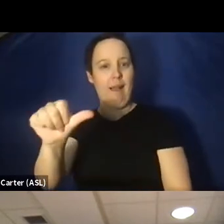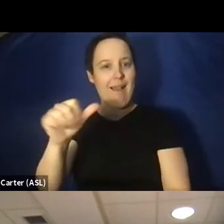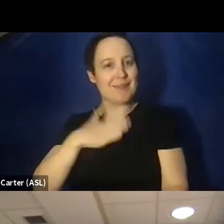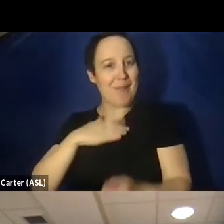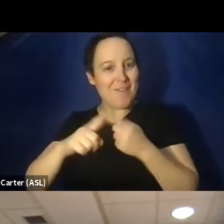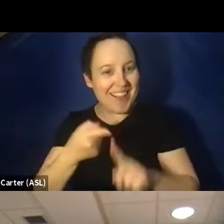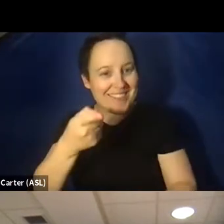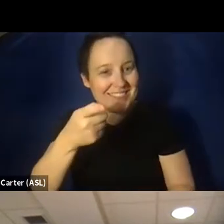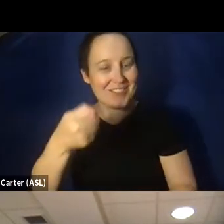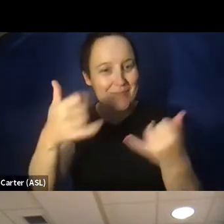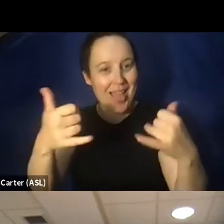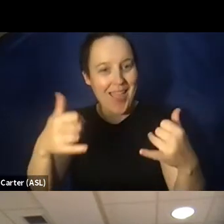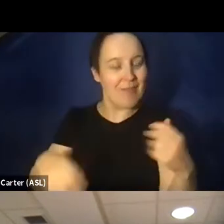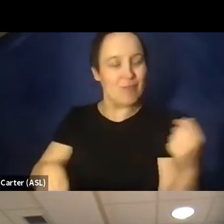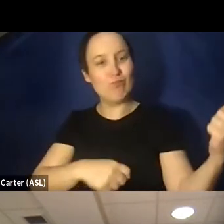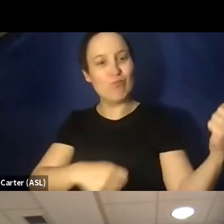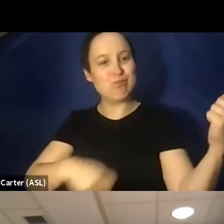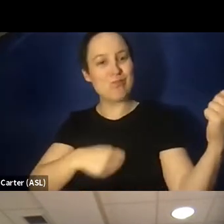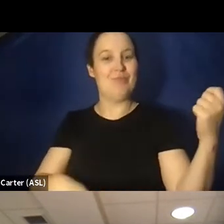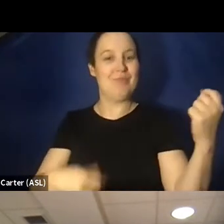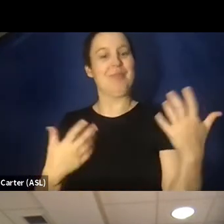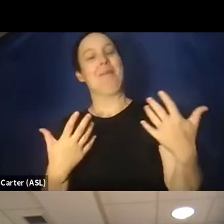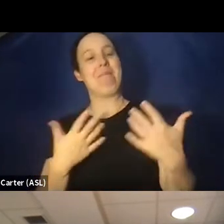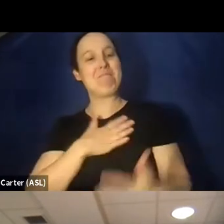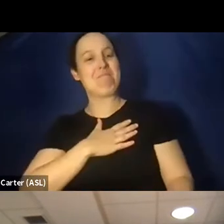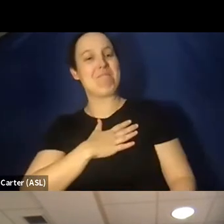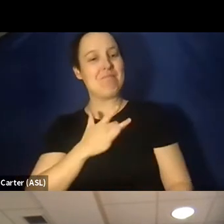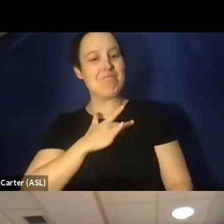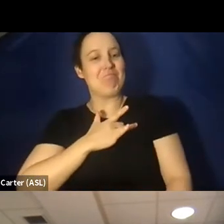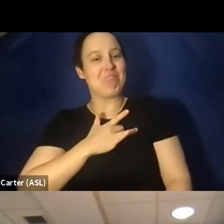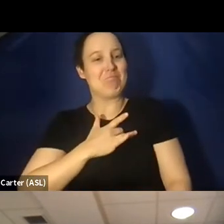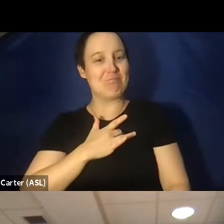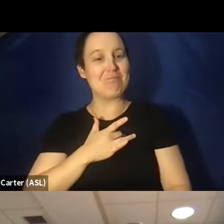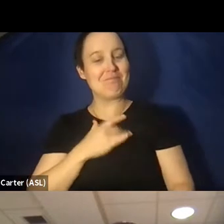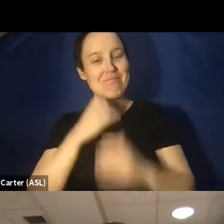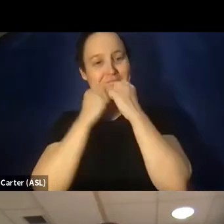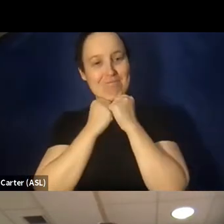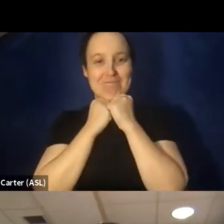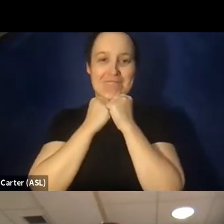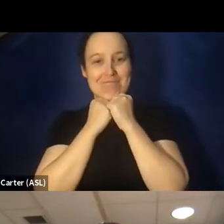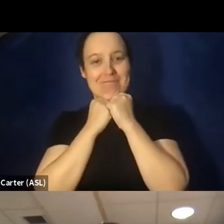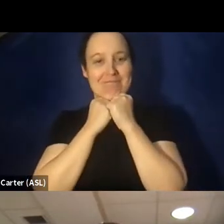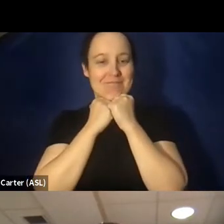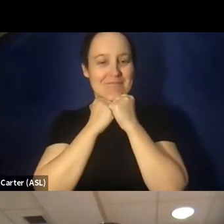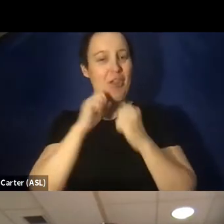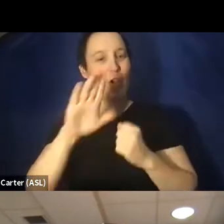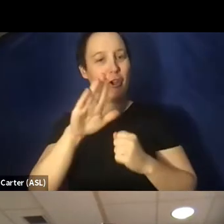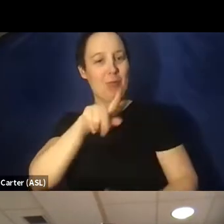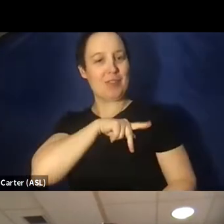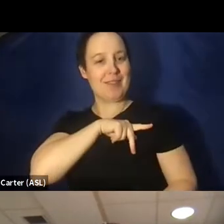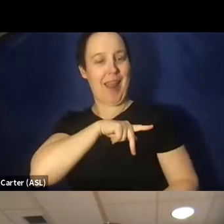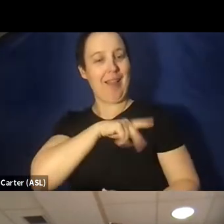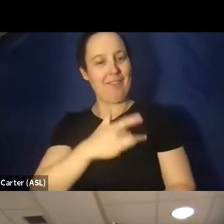Rebecca's playing it. So that makes it feel very special. I could kind of feel her self in that,